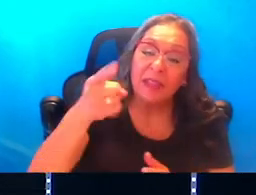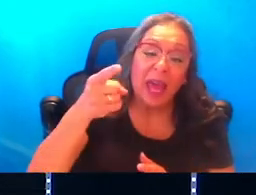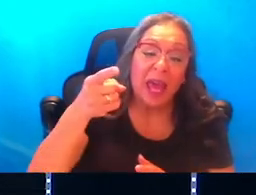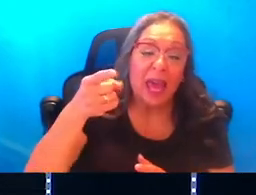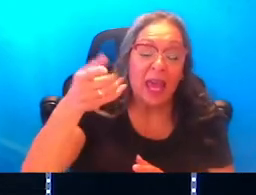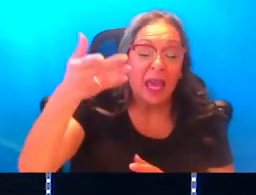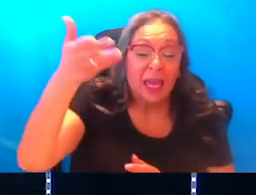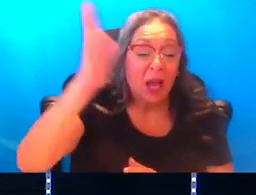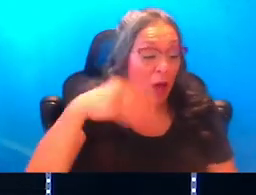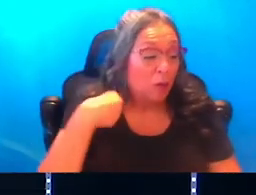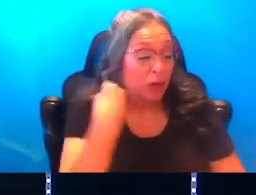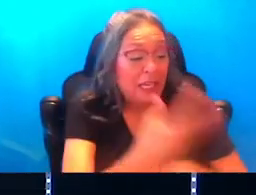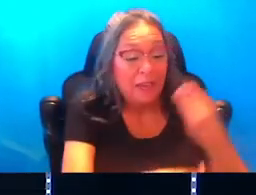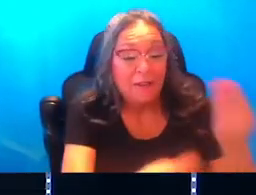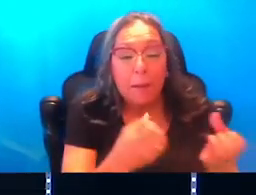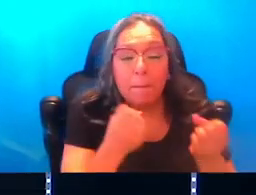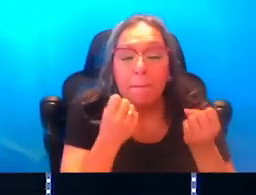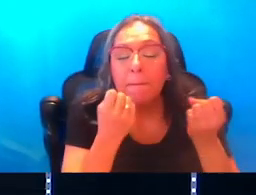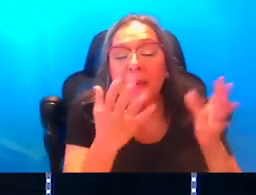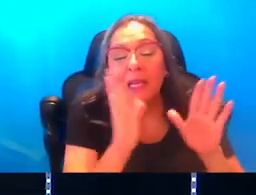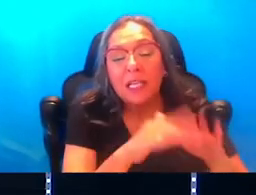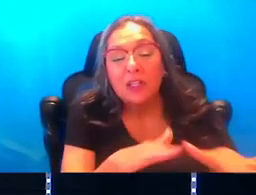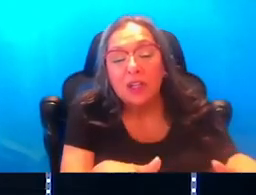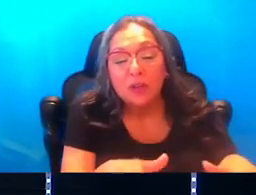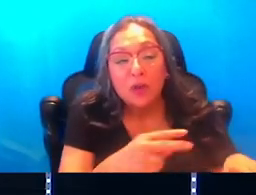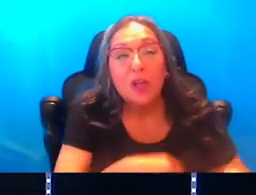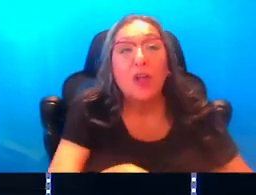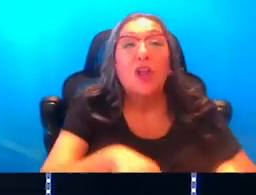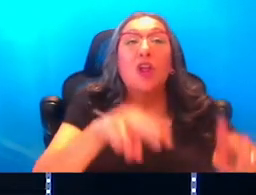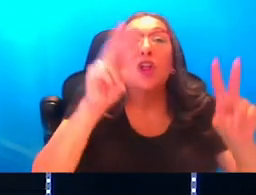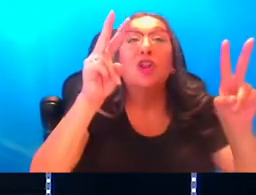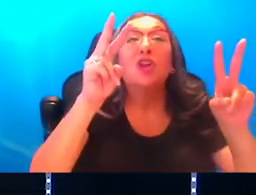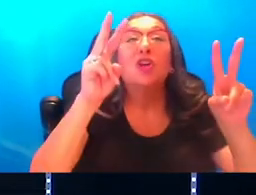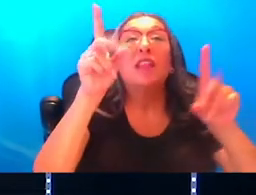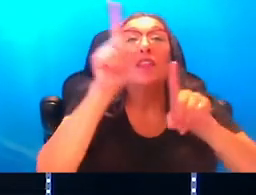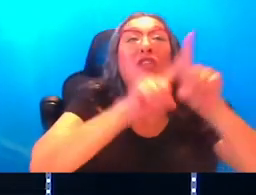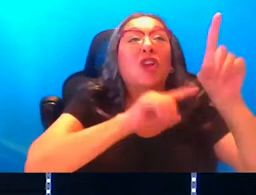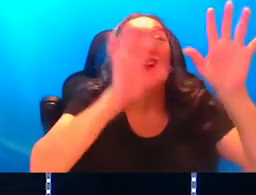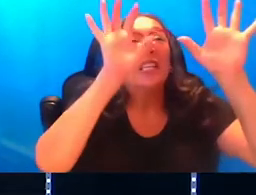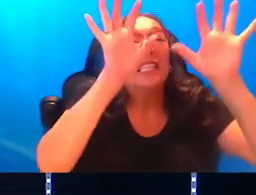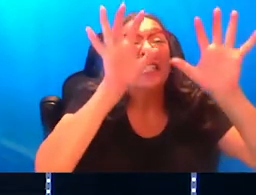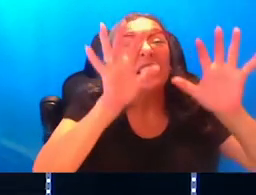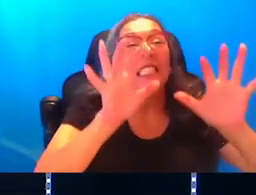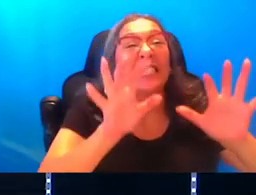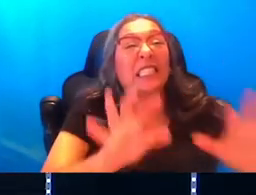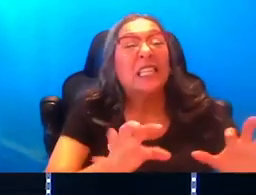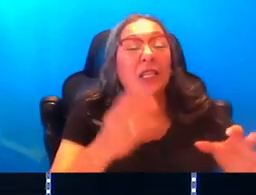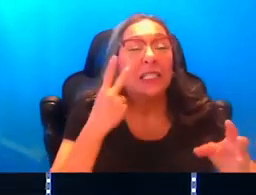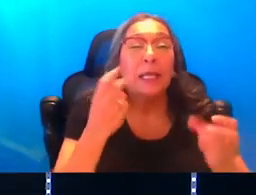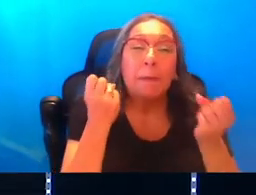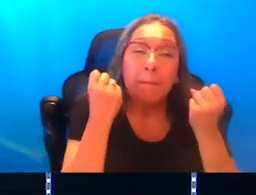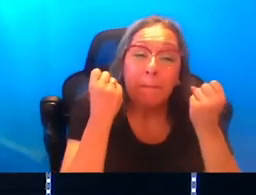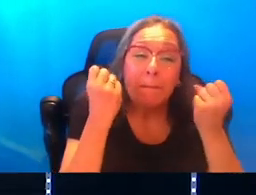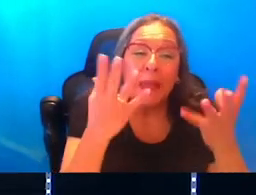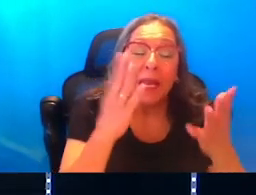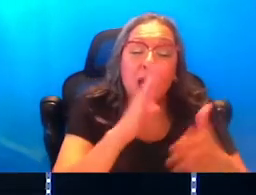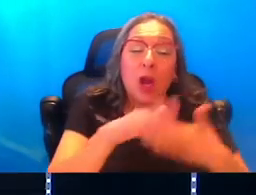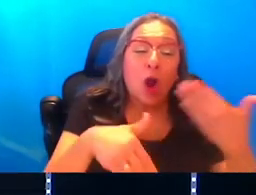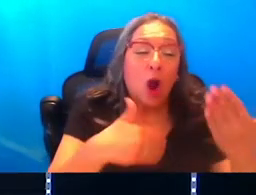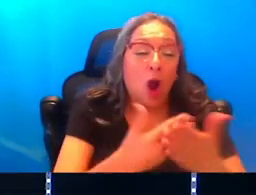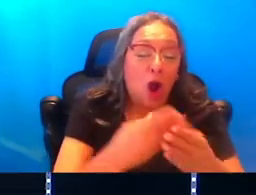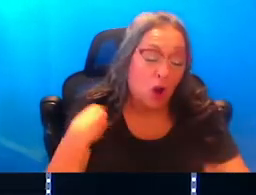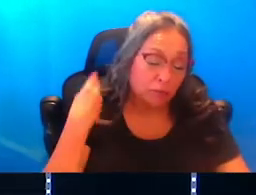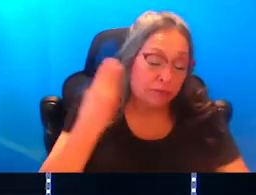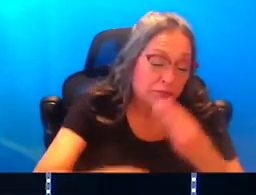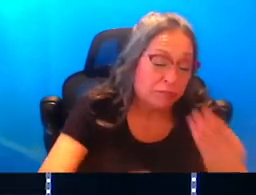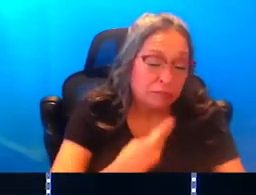sky and count the stars. And it's not like being in the big city and seeing like two stars in the sky, right? All the light pollution. It's like being out in